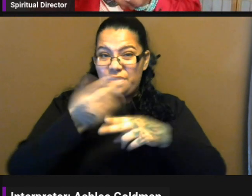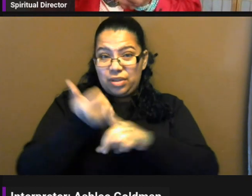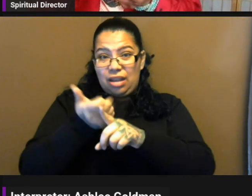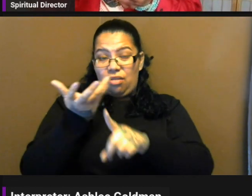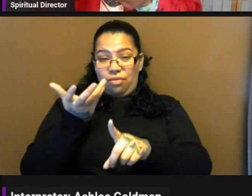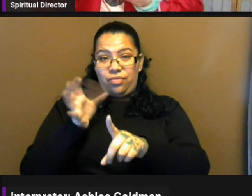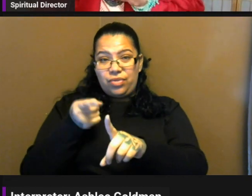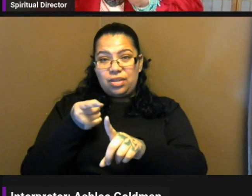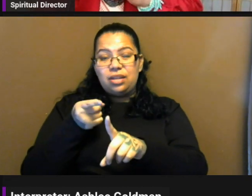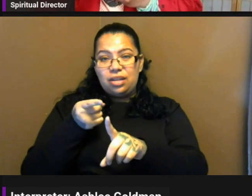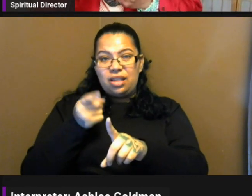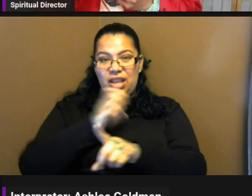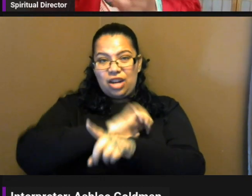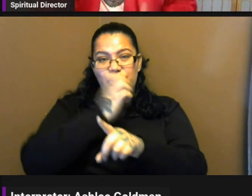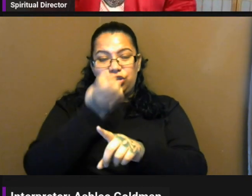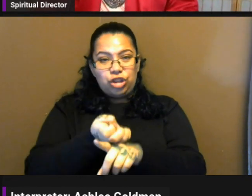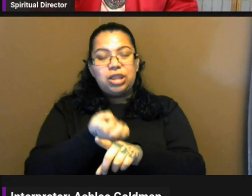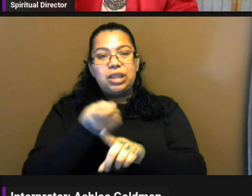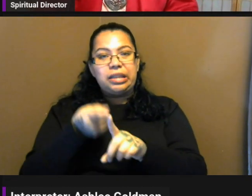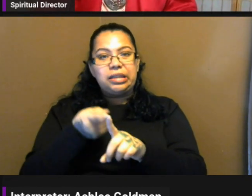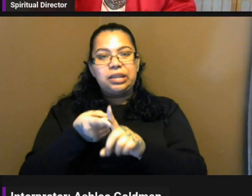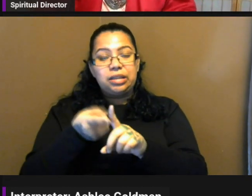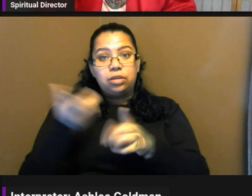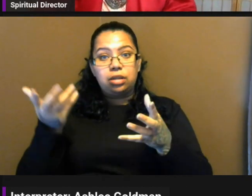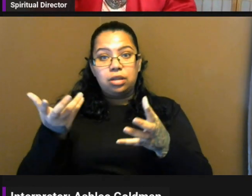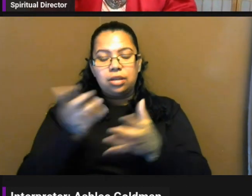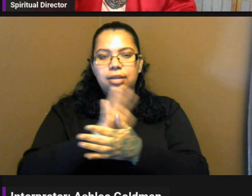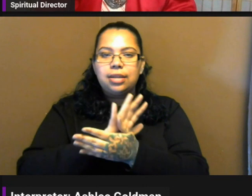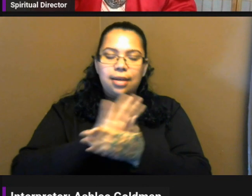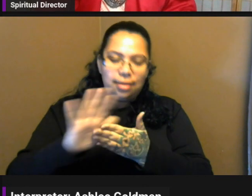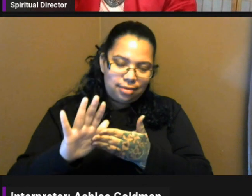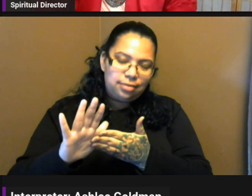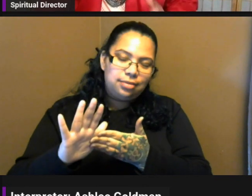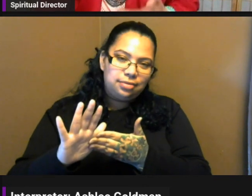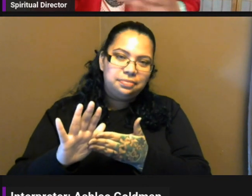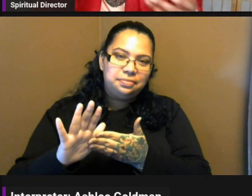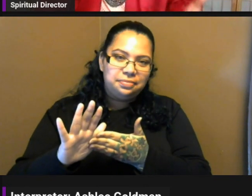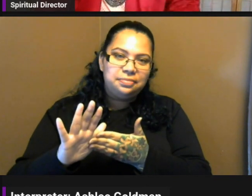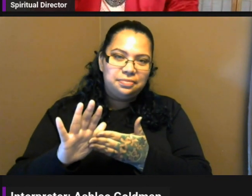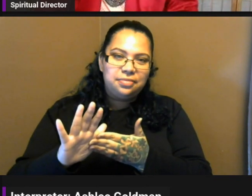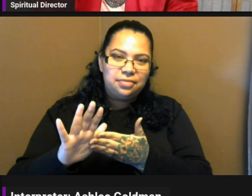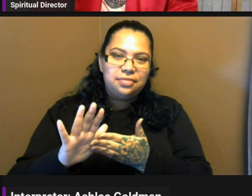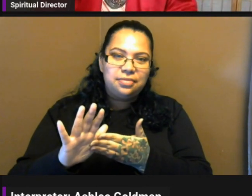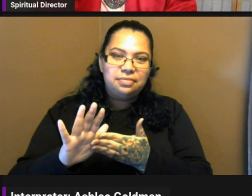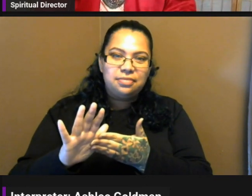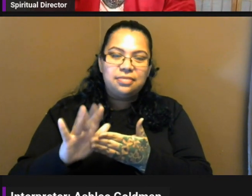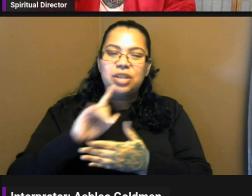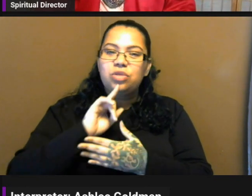itself, the energy of, is kindness. It is